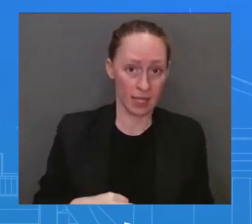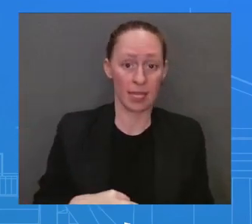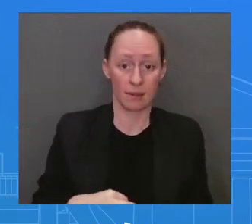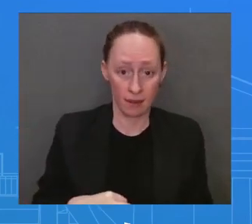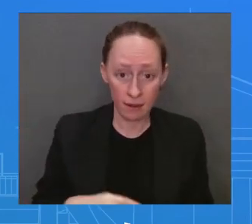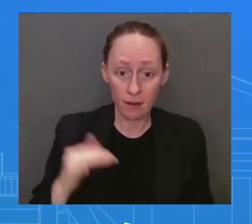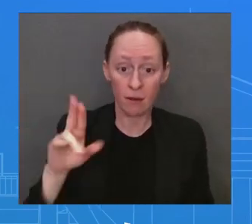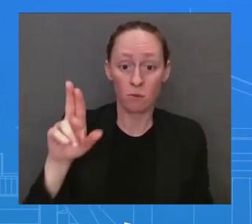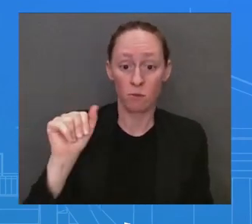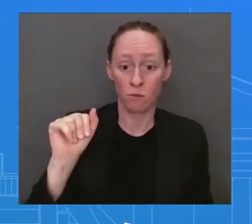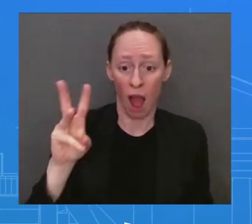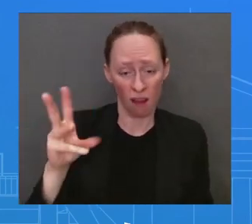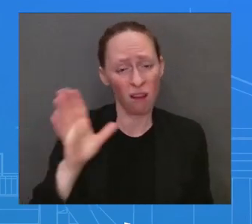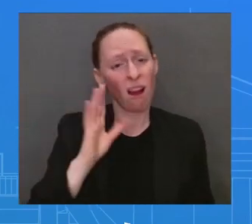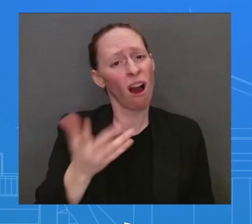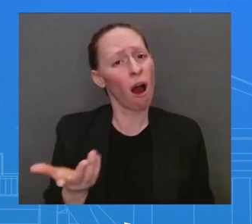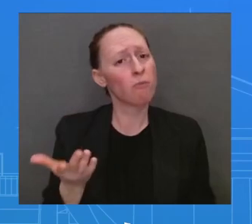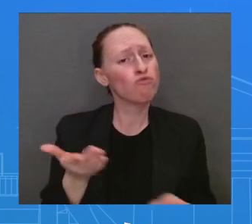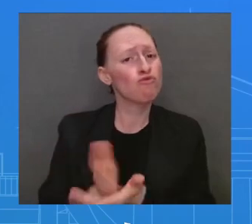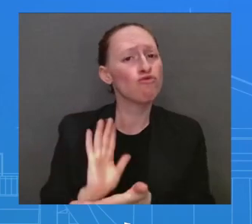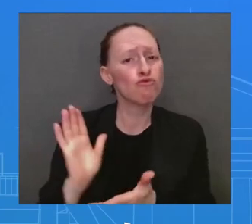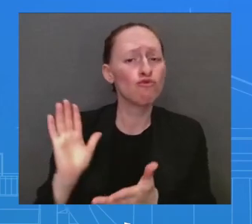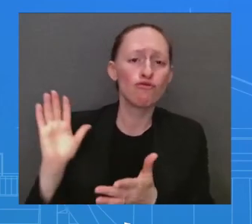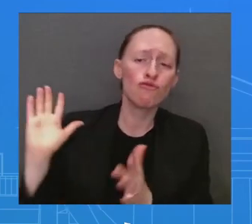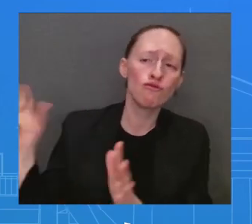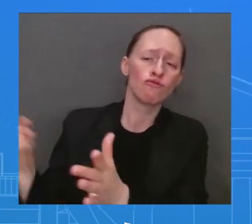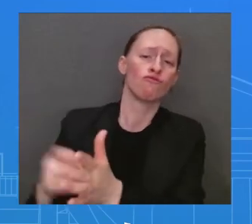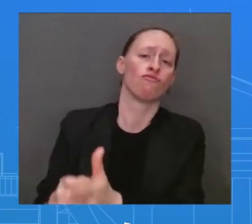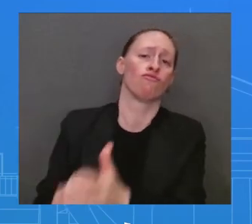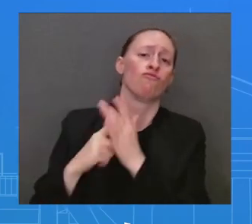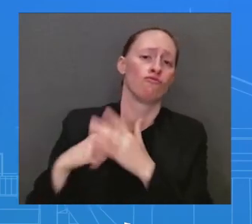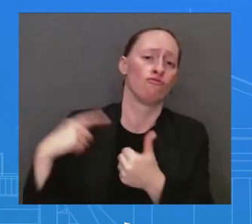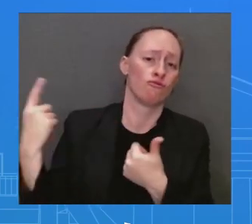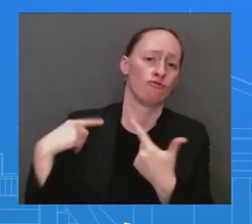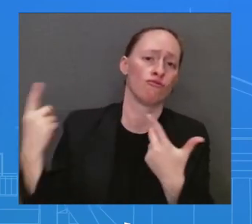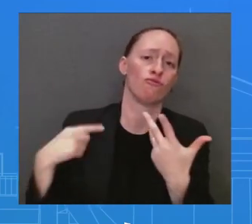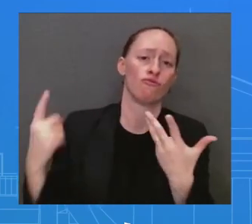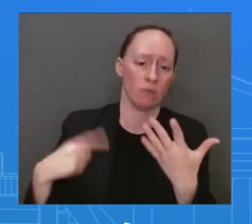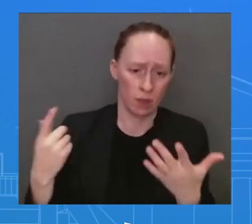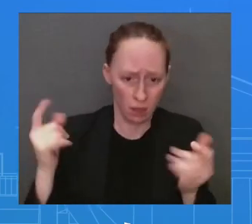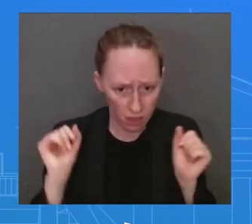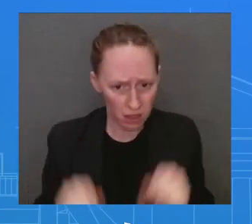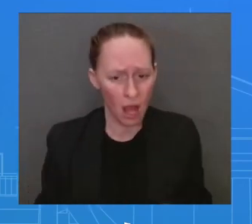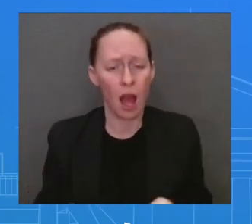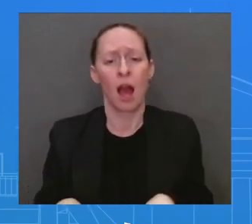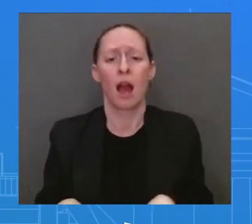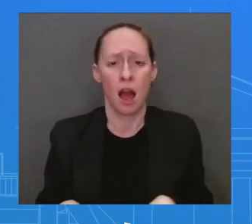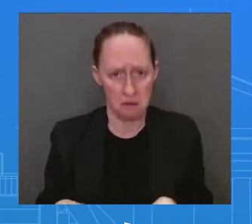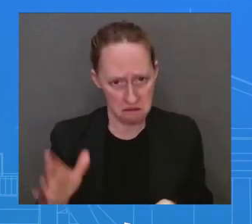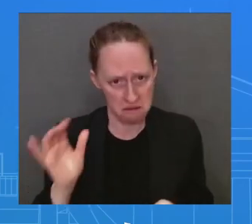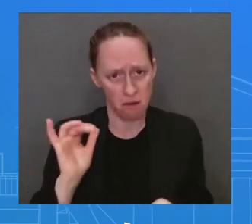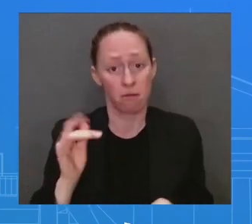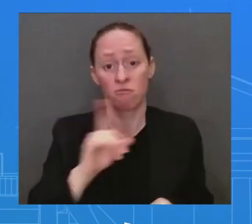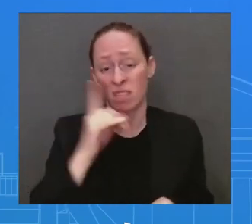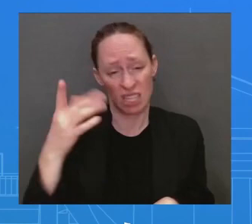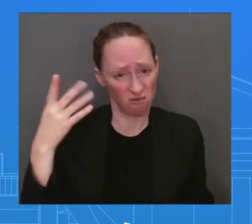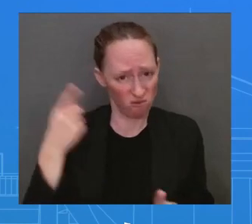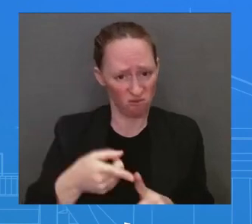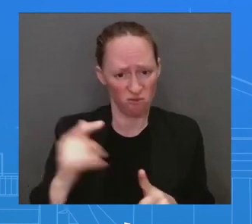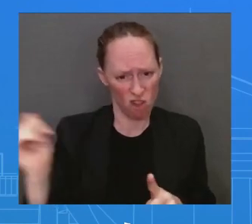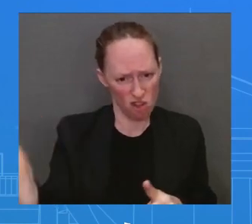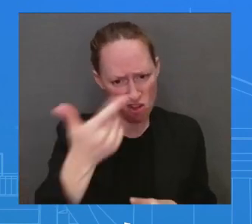to think through those options. And so we believe that if everyone comes together in good faith, that there could be a